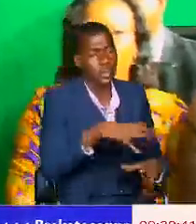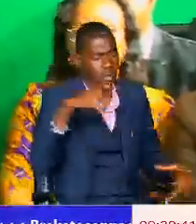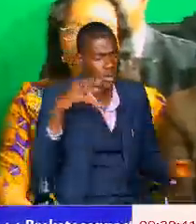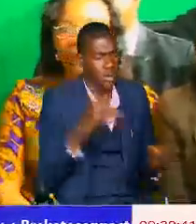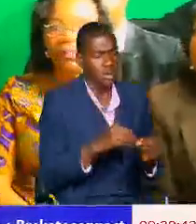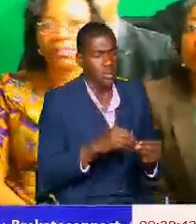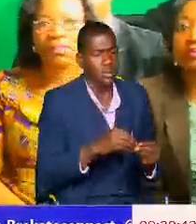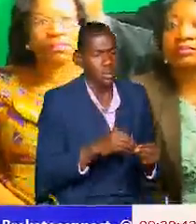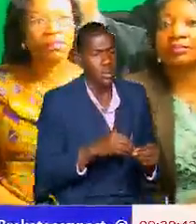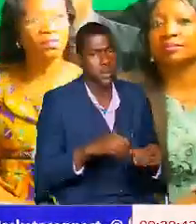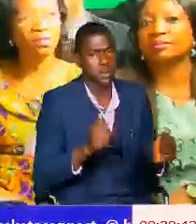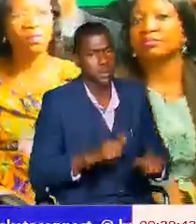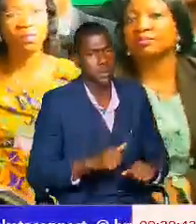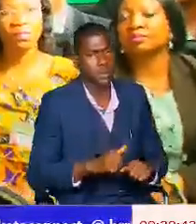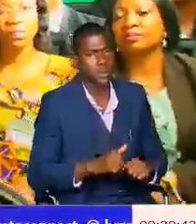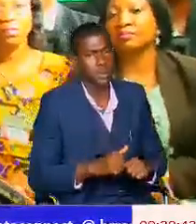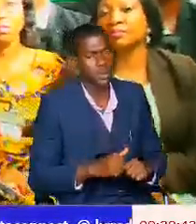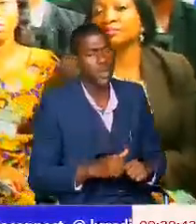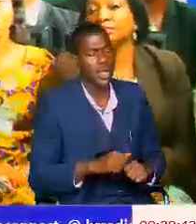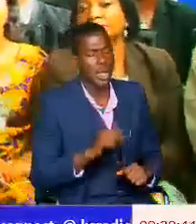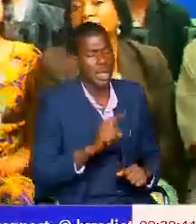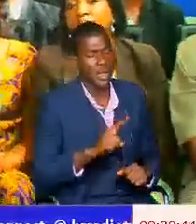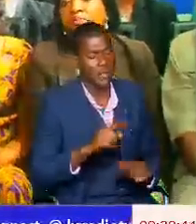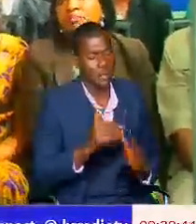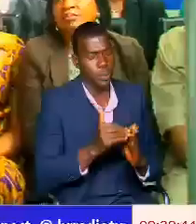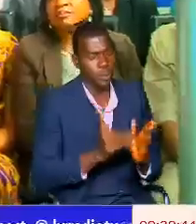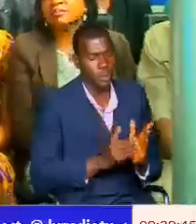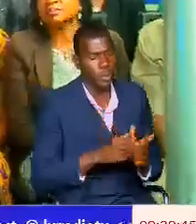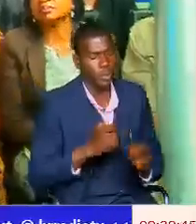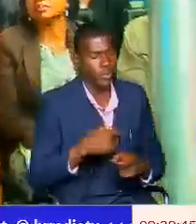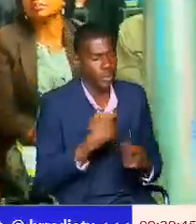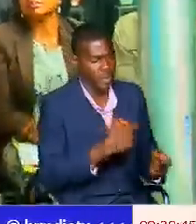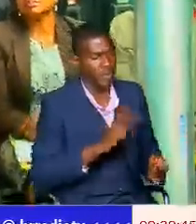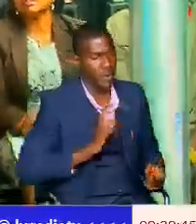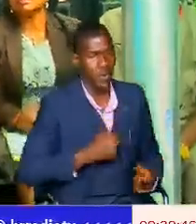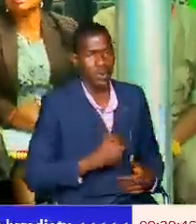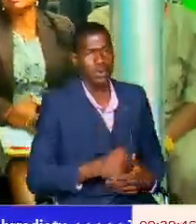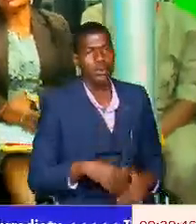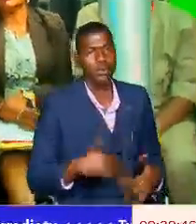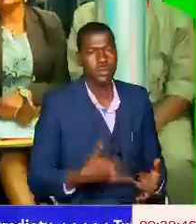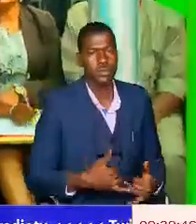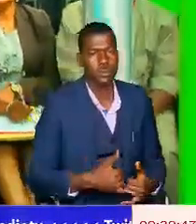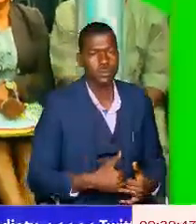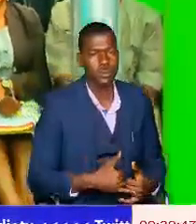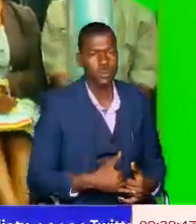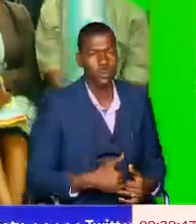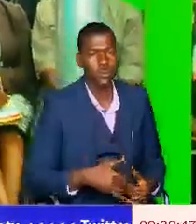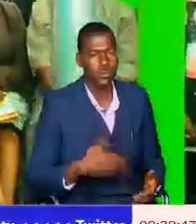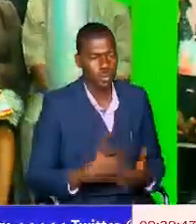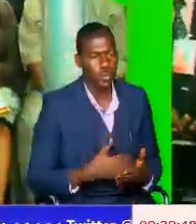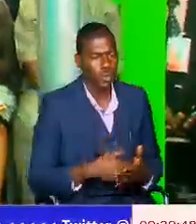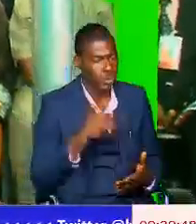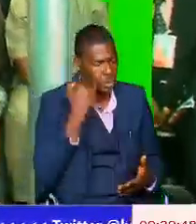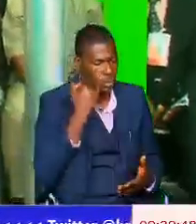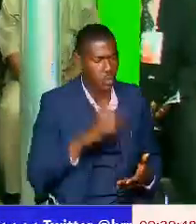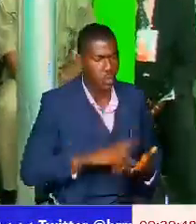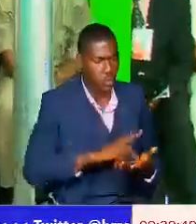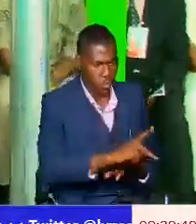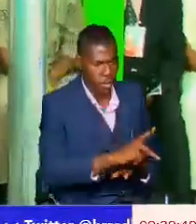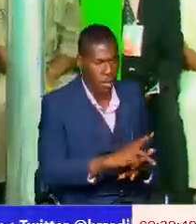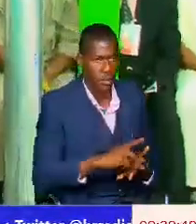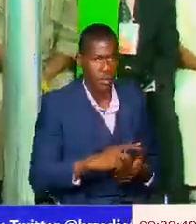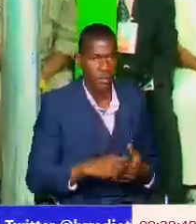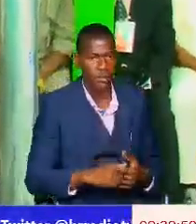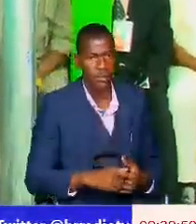together, you get 11 million thereabouts. Mm-hmm. In exposure, the remaining balance from the cost of the house will be 8